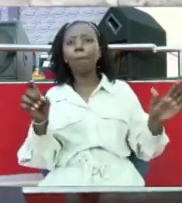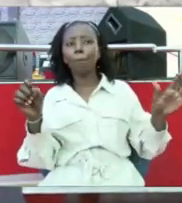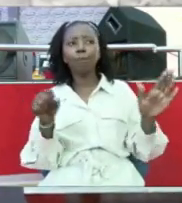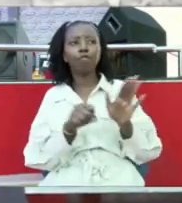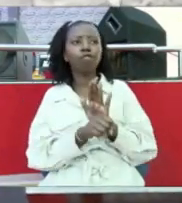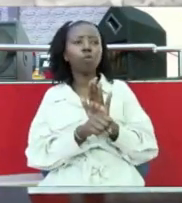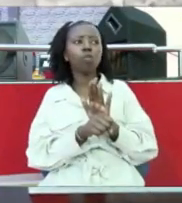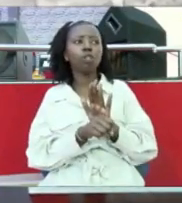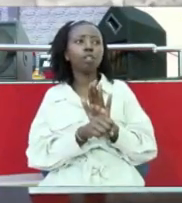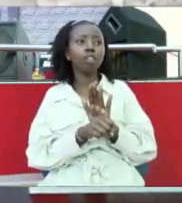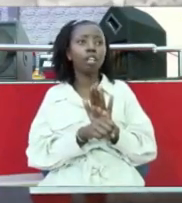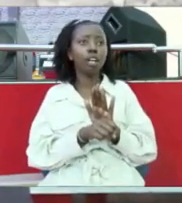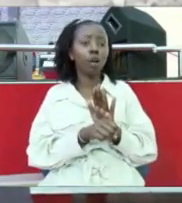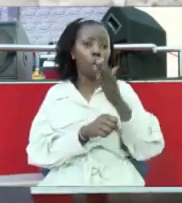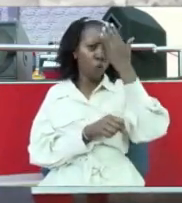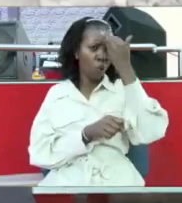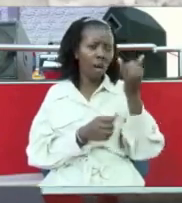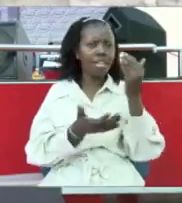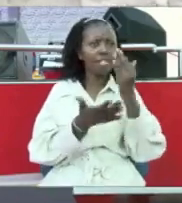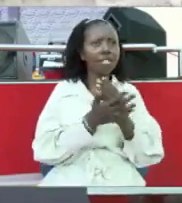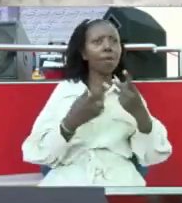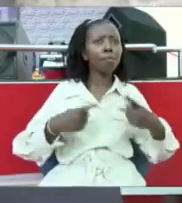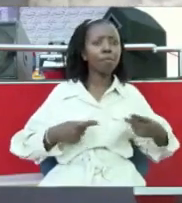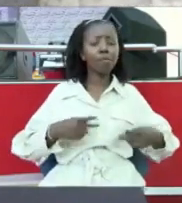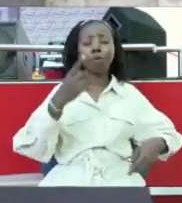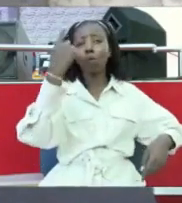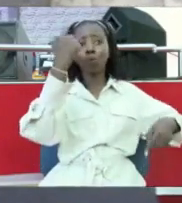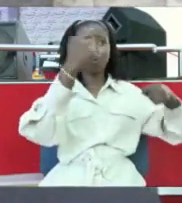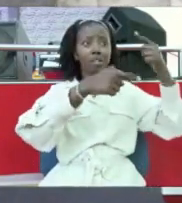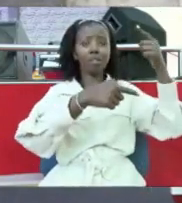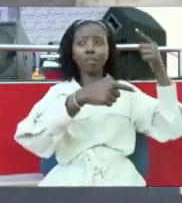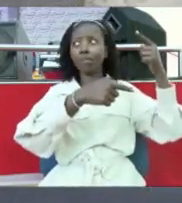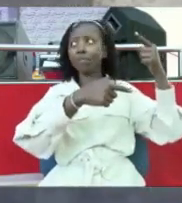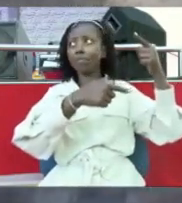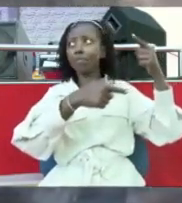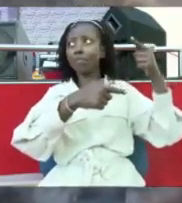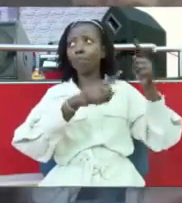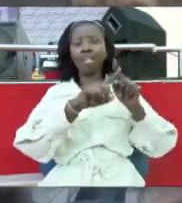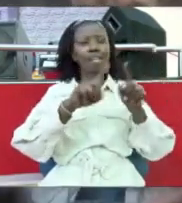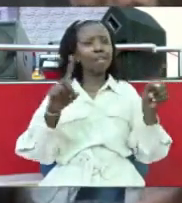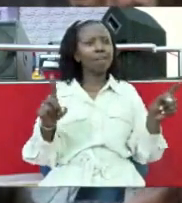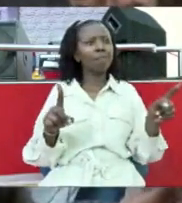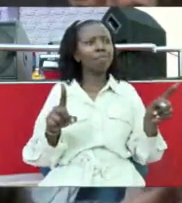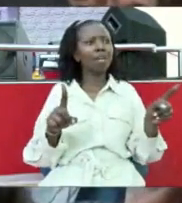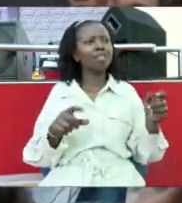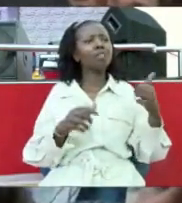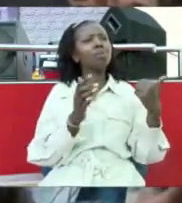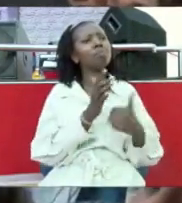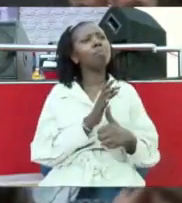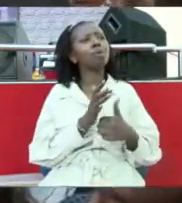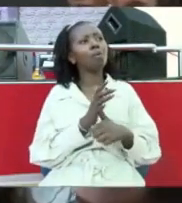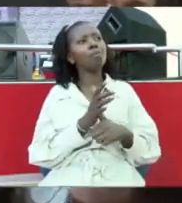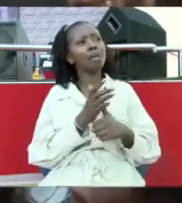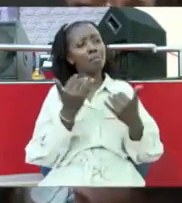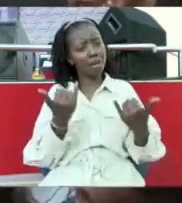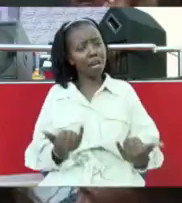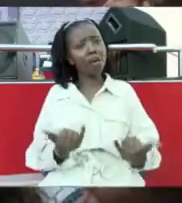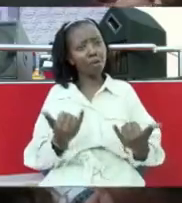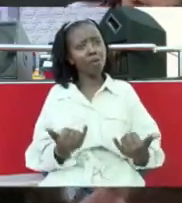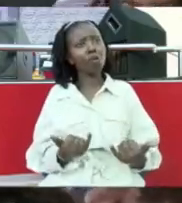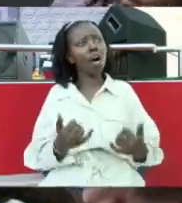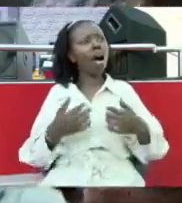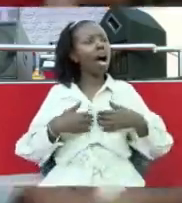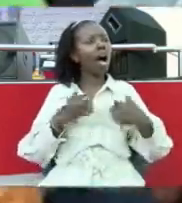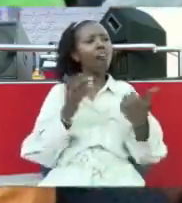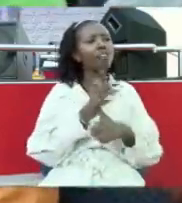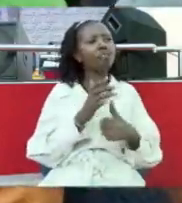Hiyo ni ya kijumla. Because some of us have prospered, wengine tumenawirishwa, Lakini shida yetu saa hii hapa. But our problem kuna now. Kuna watu